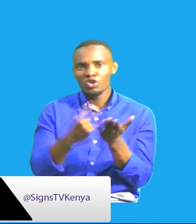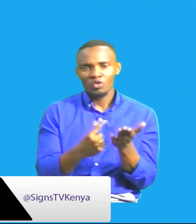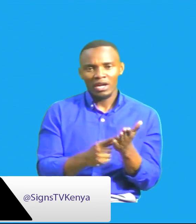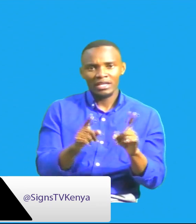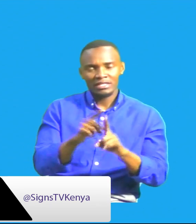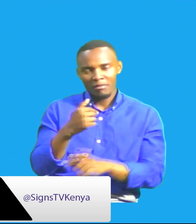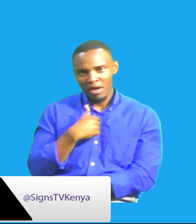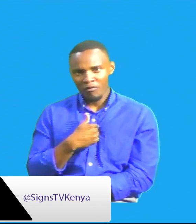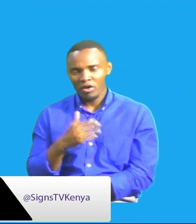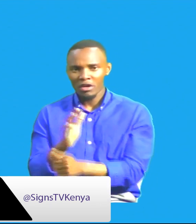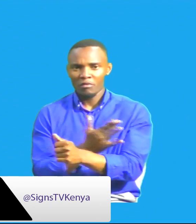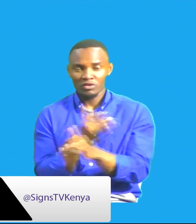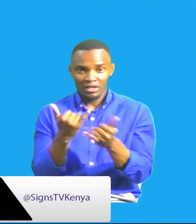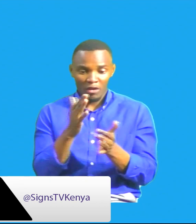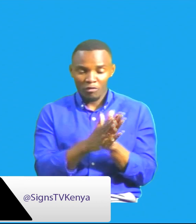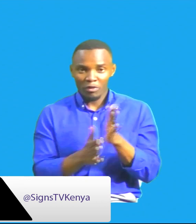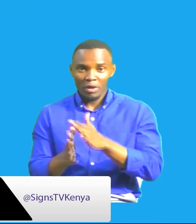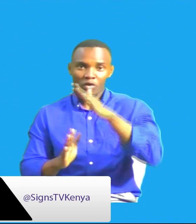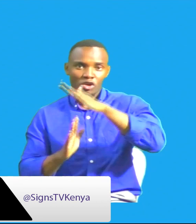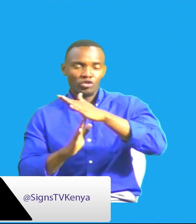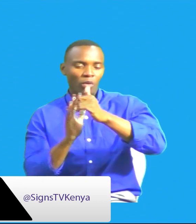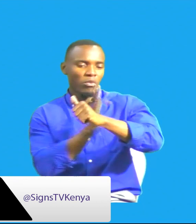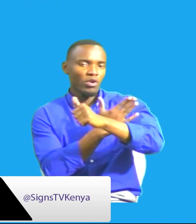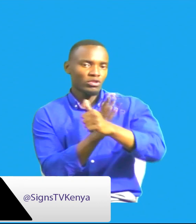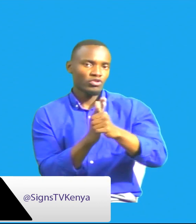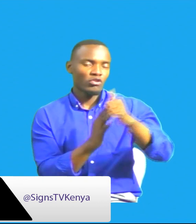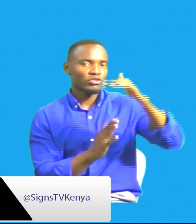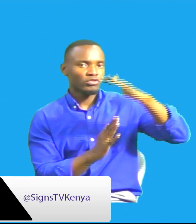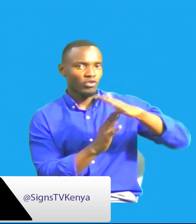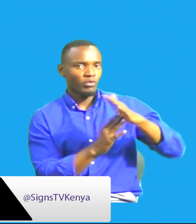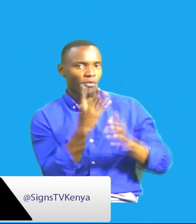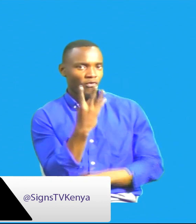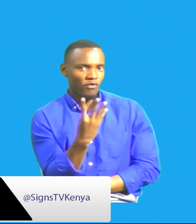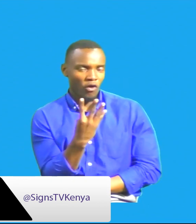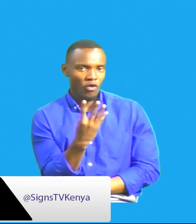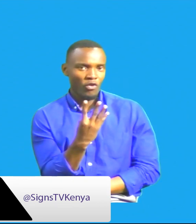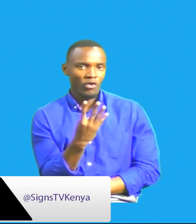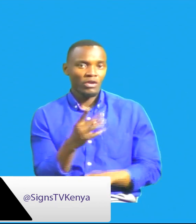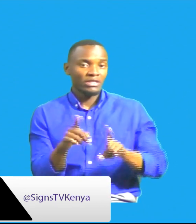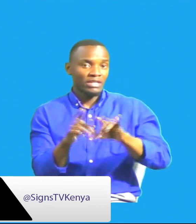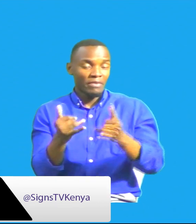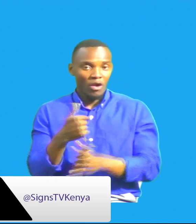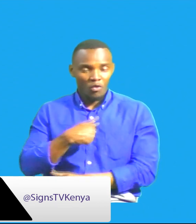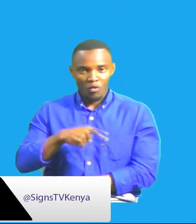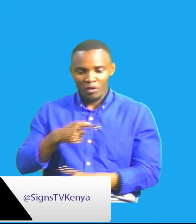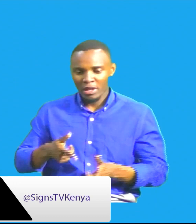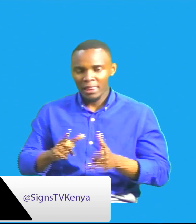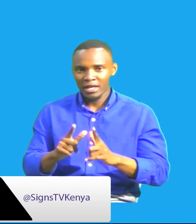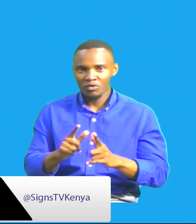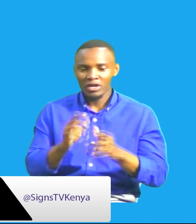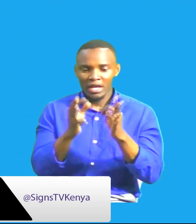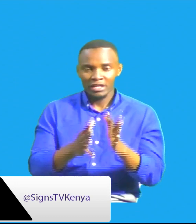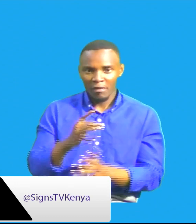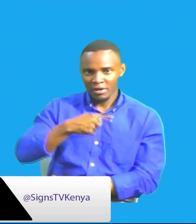the top 4 music zenye ziliweza kureleasiwa pale in the month of March. And I will let our sign language interpreter